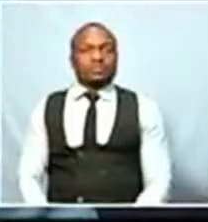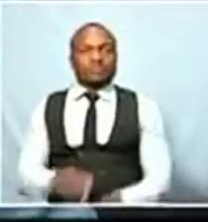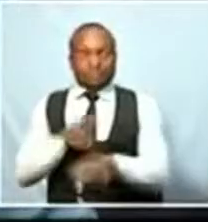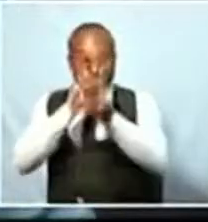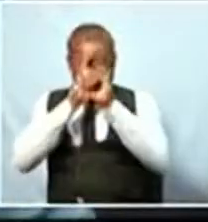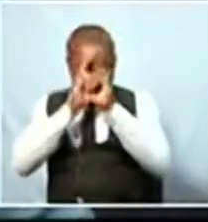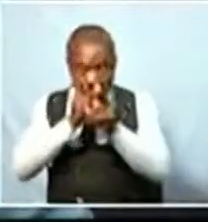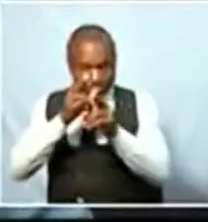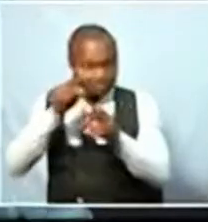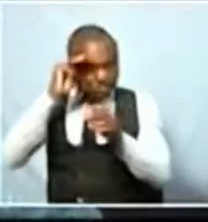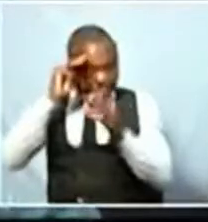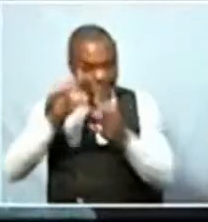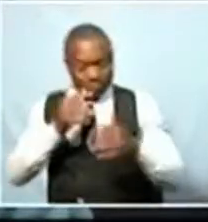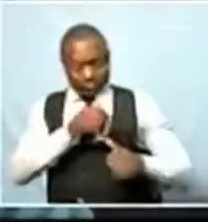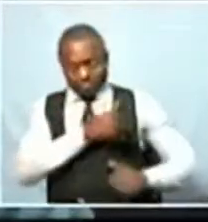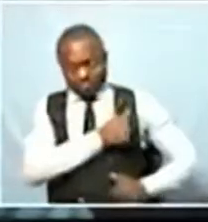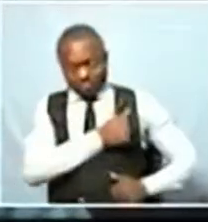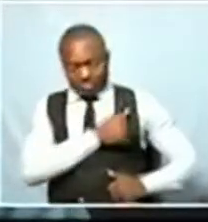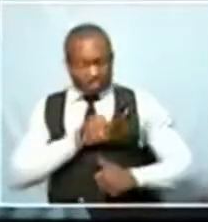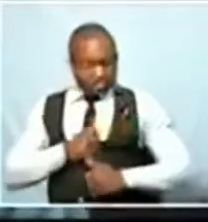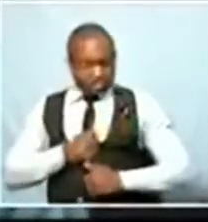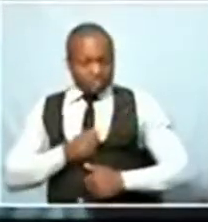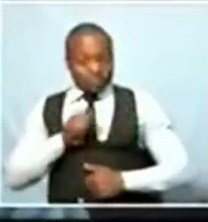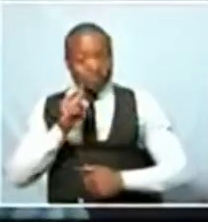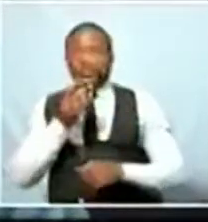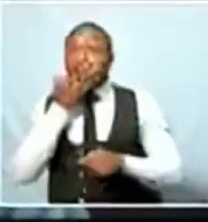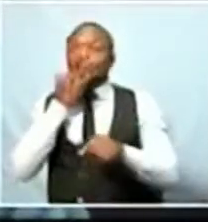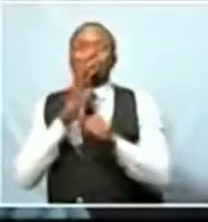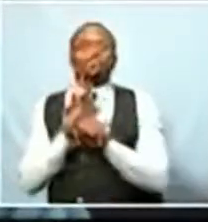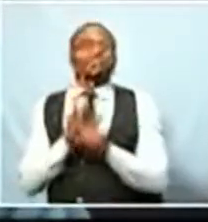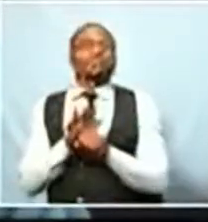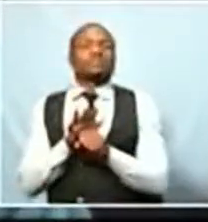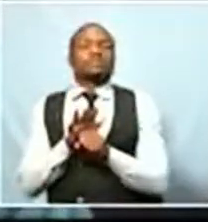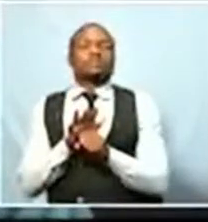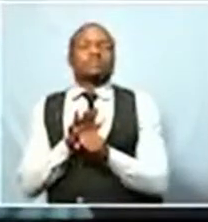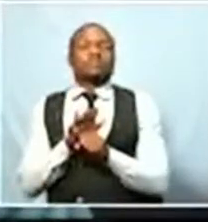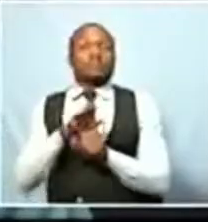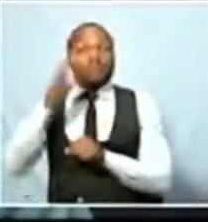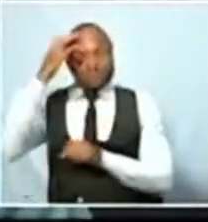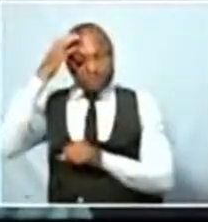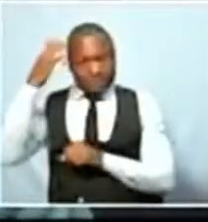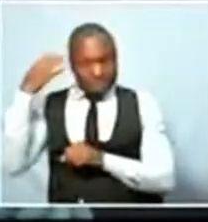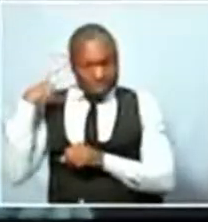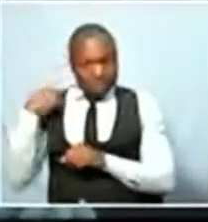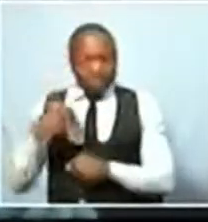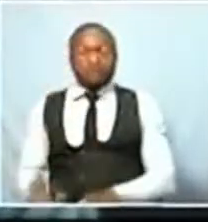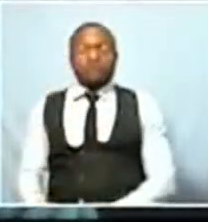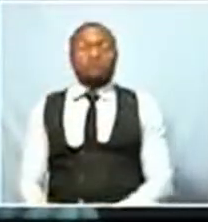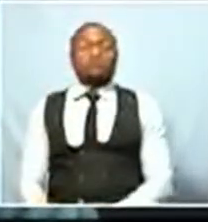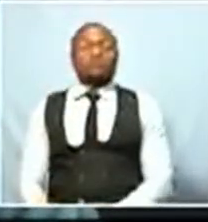Minister of Defense. He assured the office that